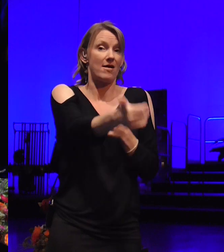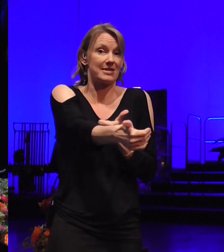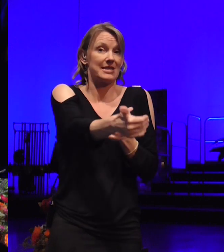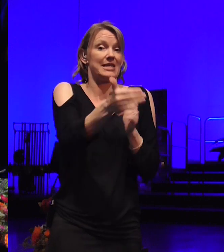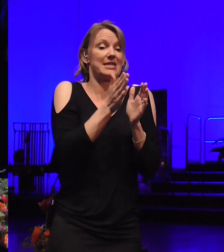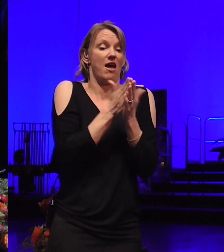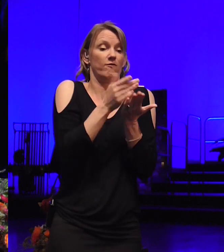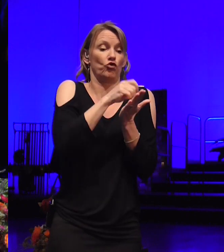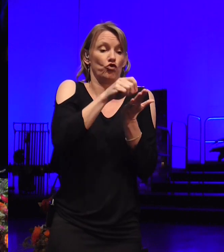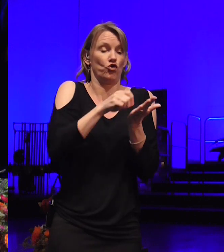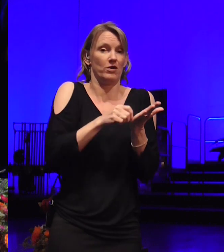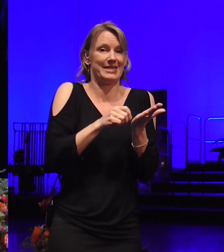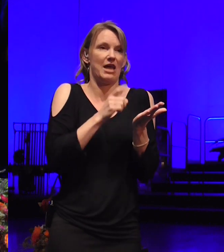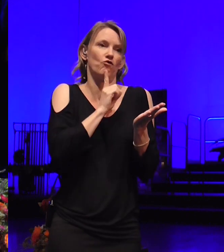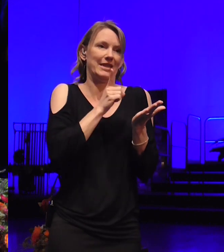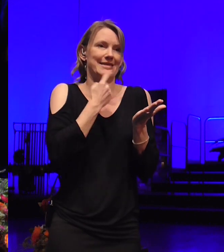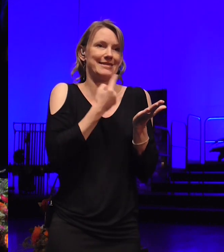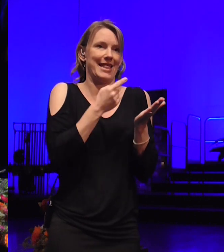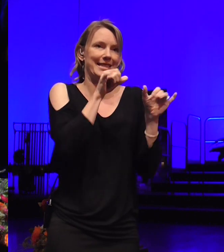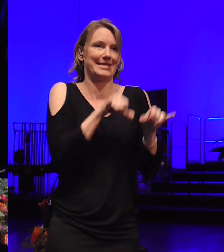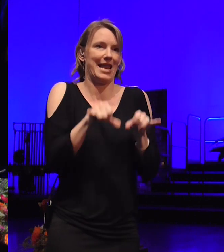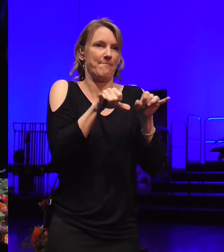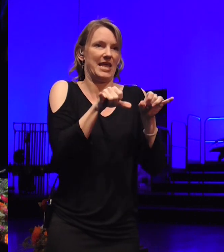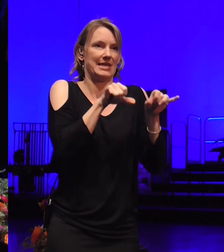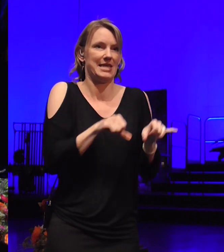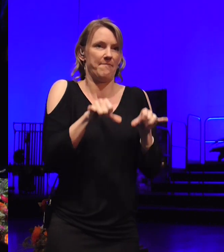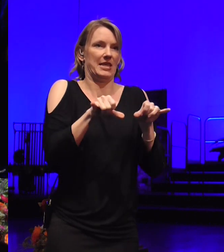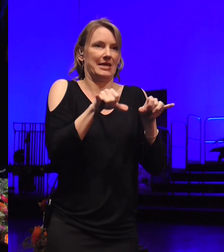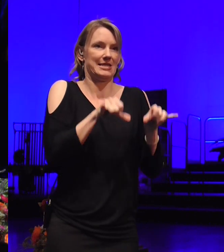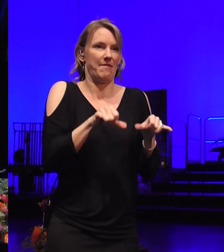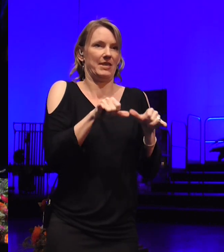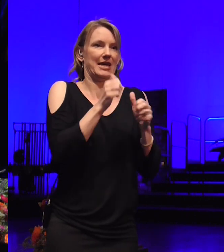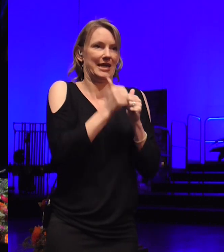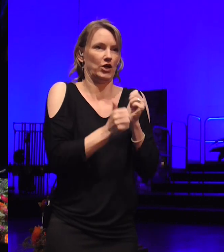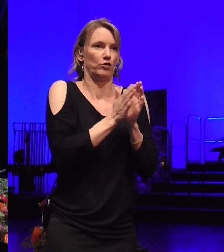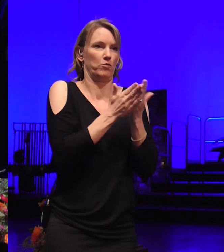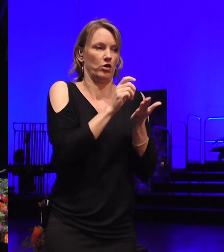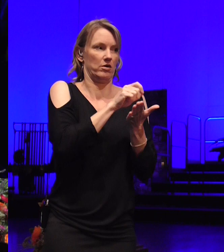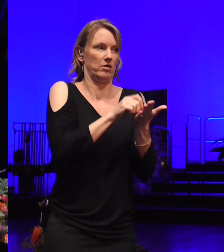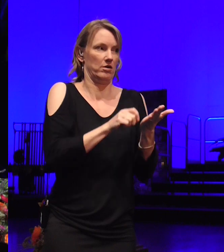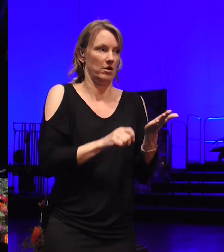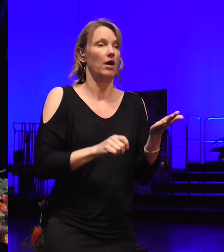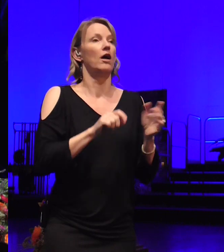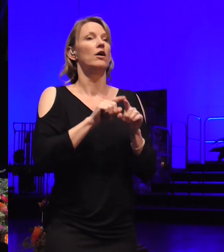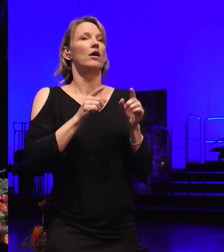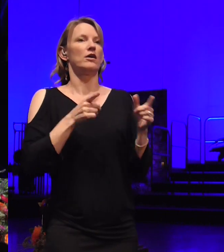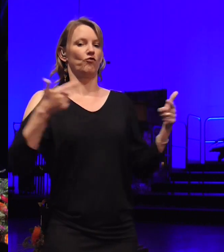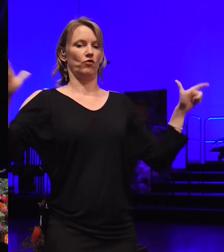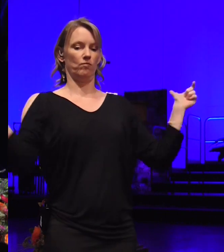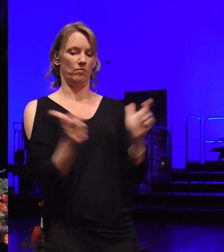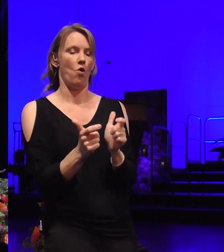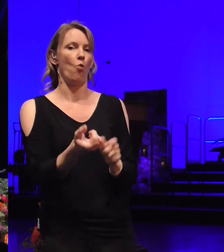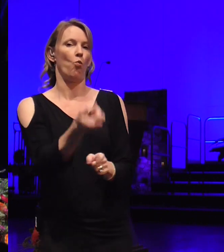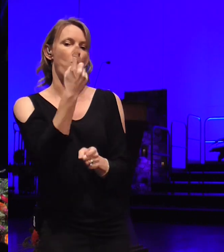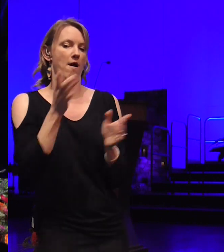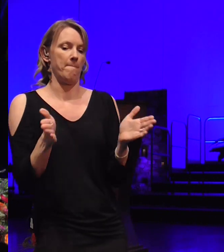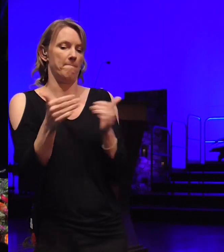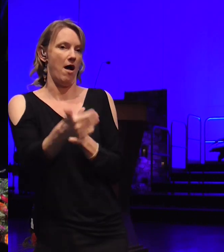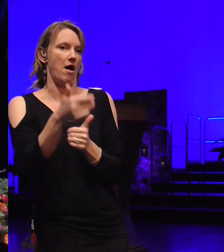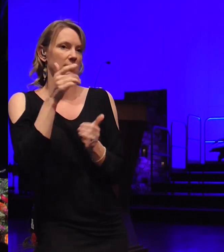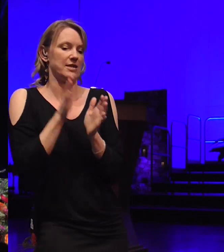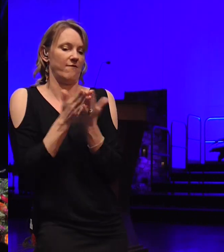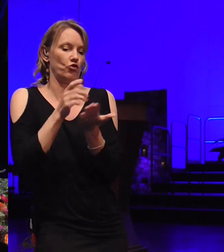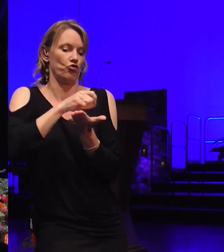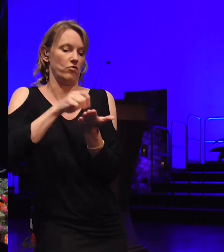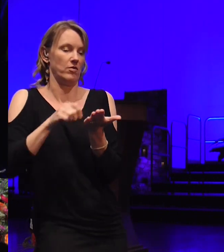which all really said the same thing, to one bin of journals.